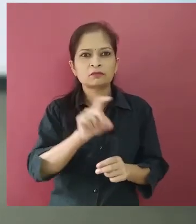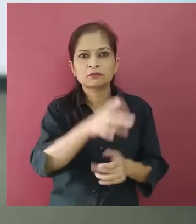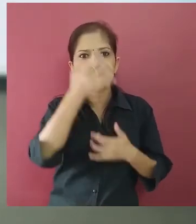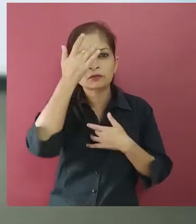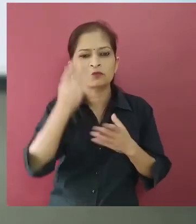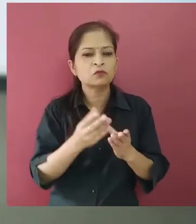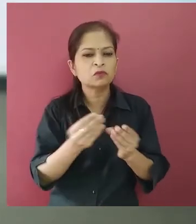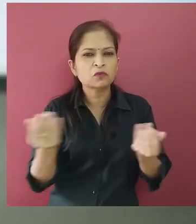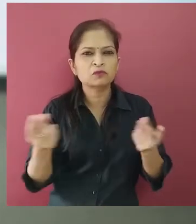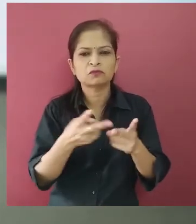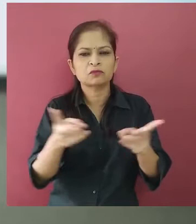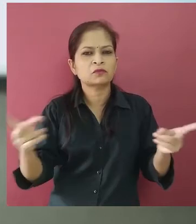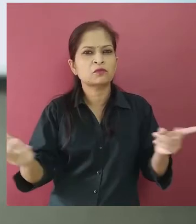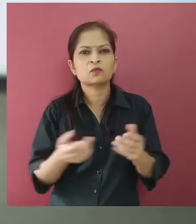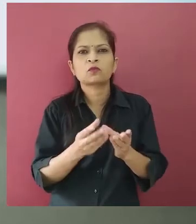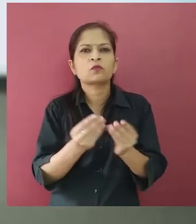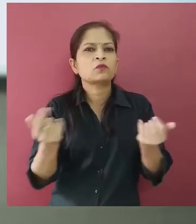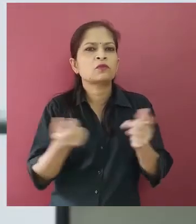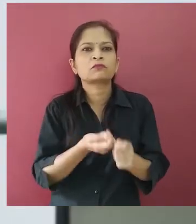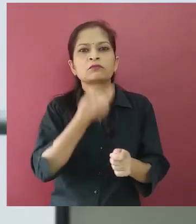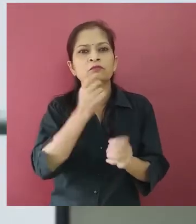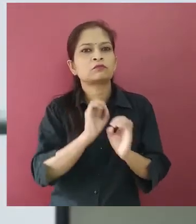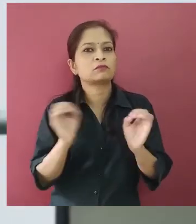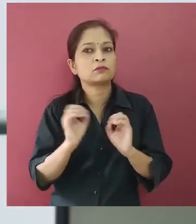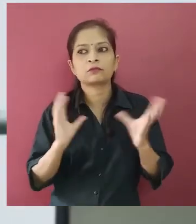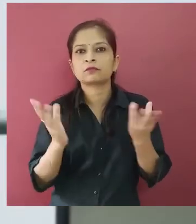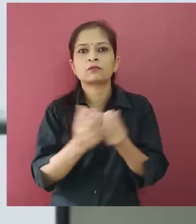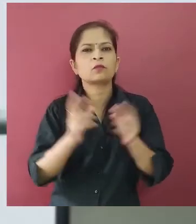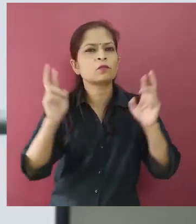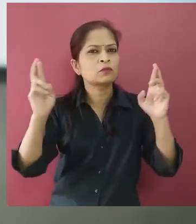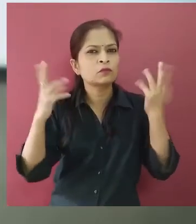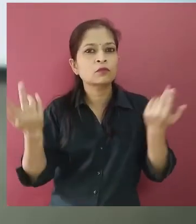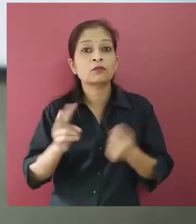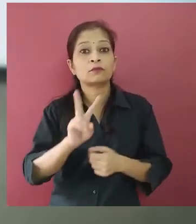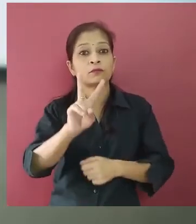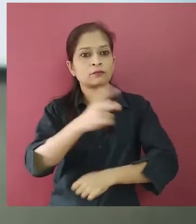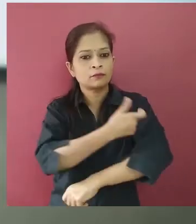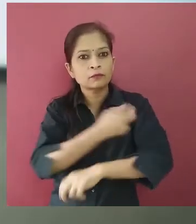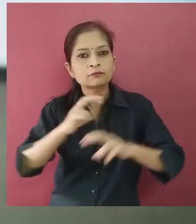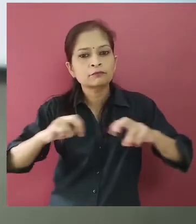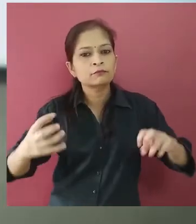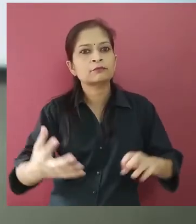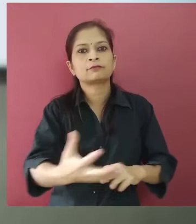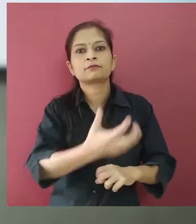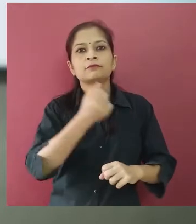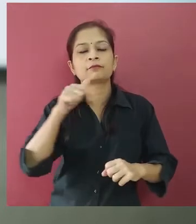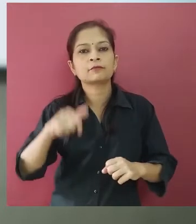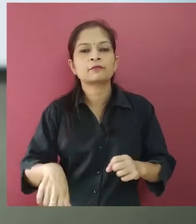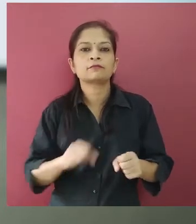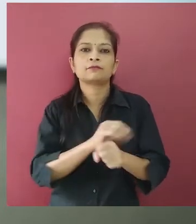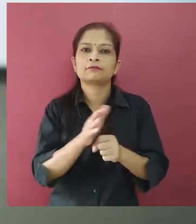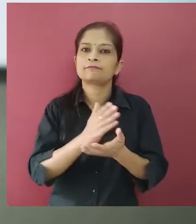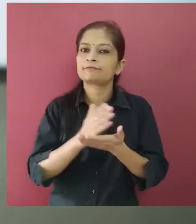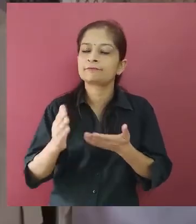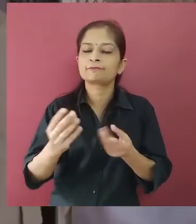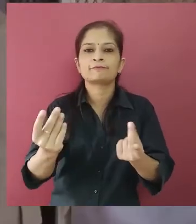viral influenzas or other conditions till now. So we were only hoping that somehow maybe a vaccine comes so that this goes